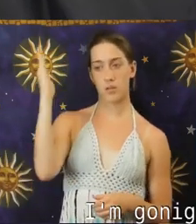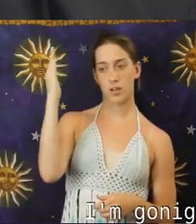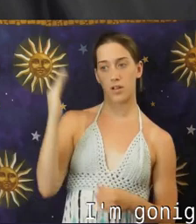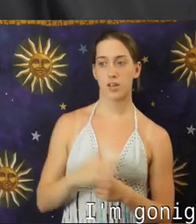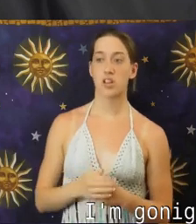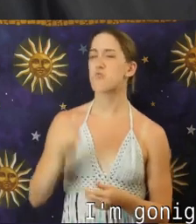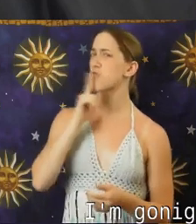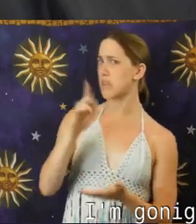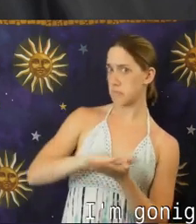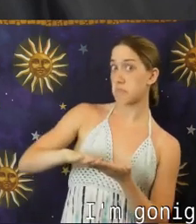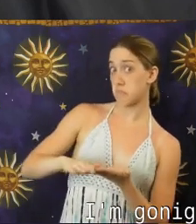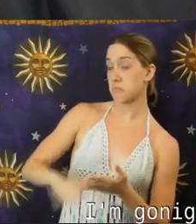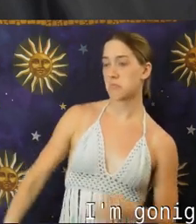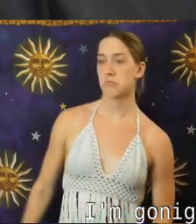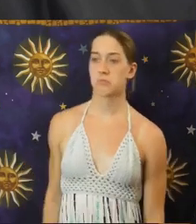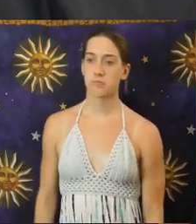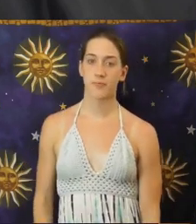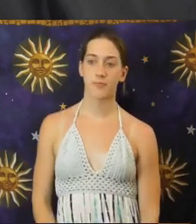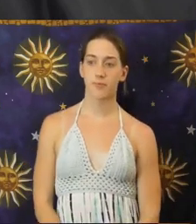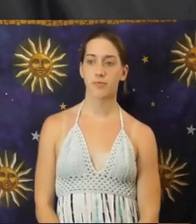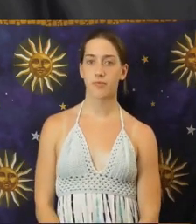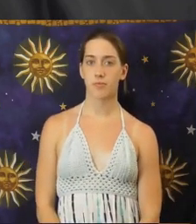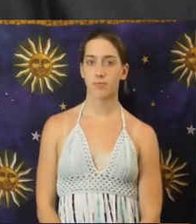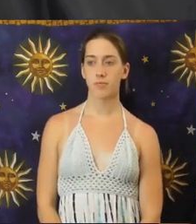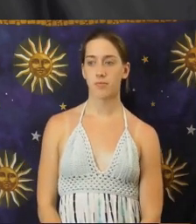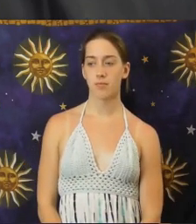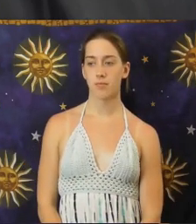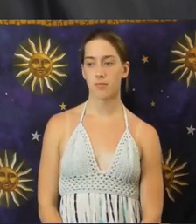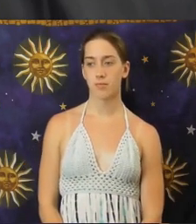I'm going to use this mirror, actually. This mirror is super nice.